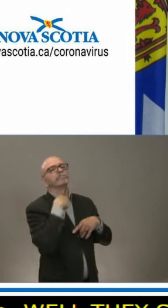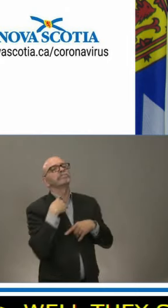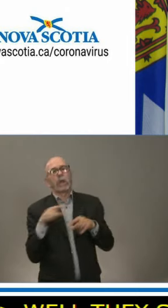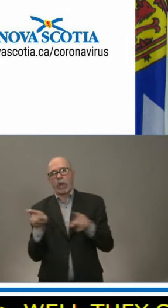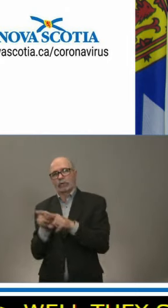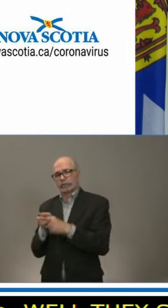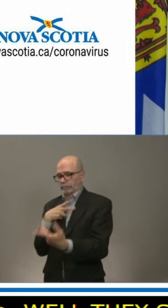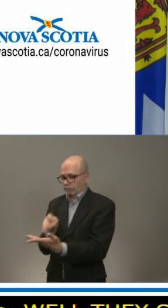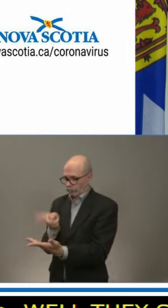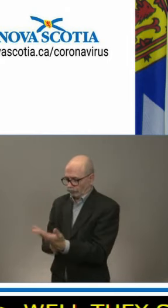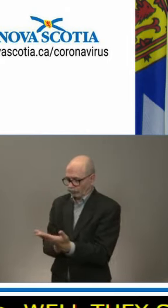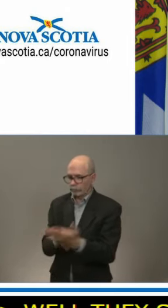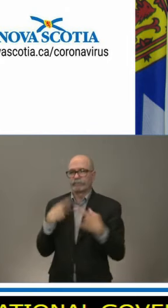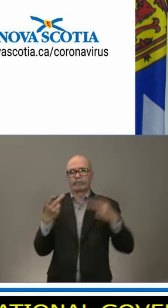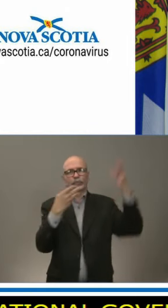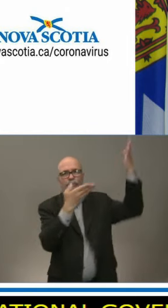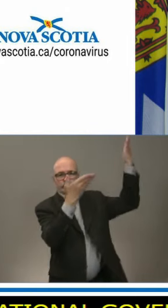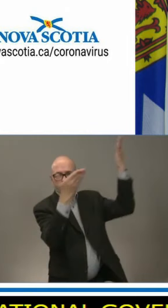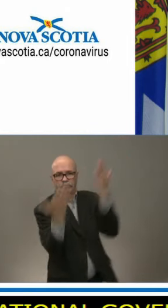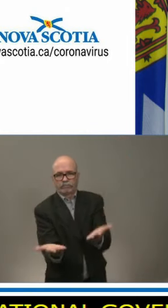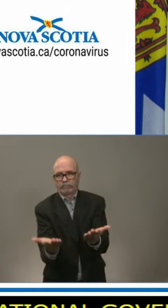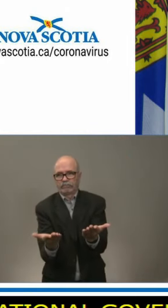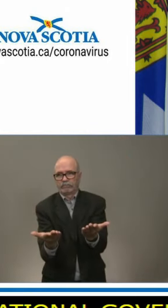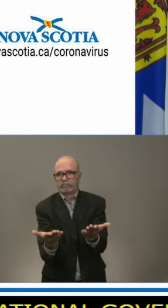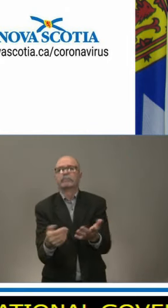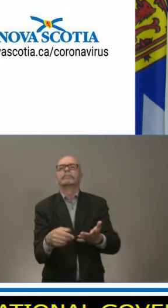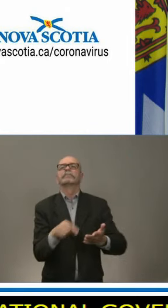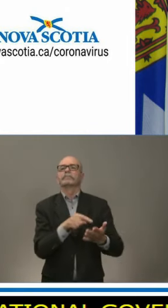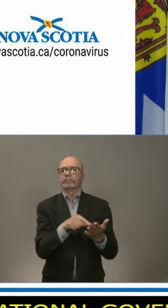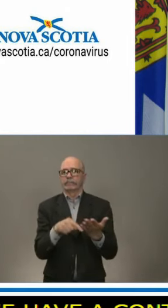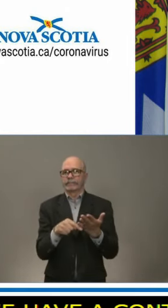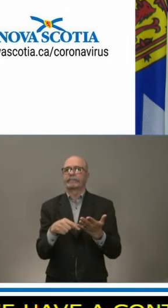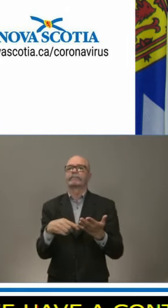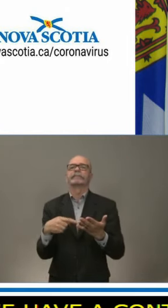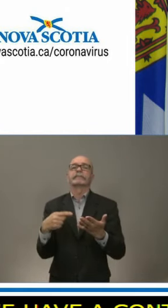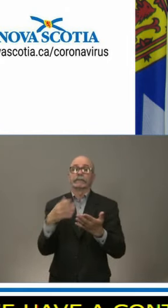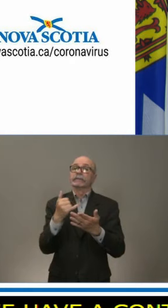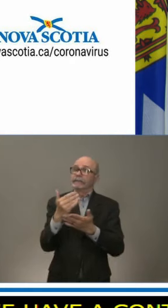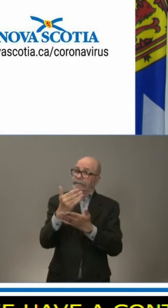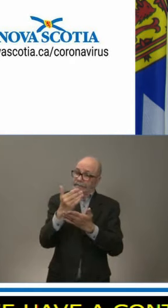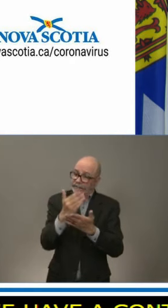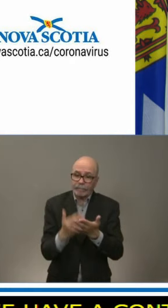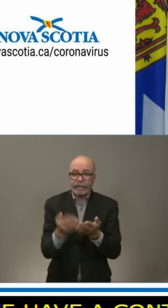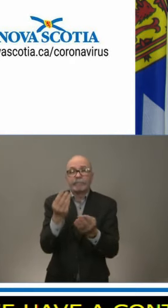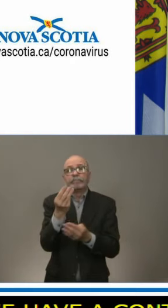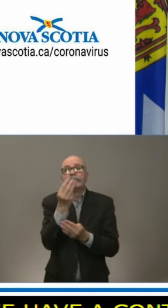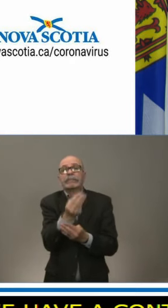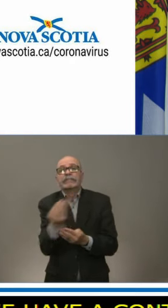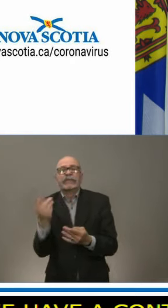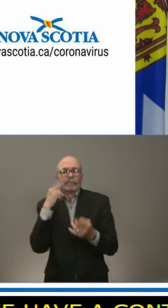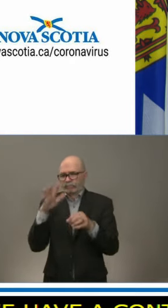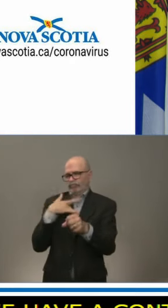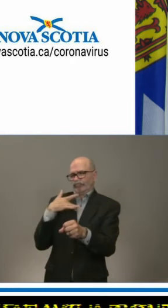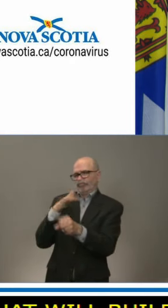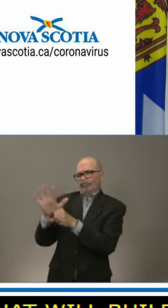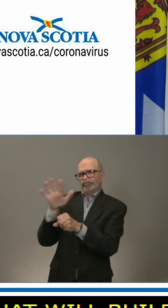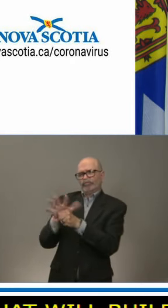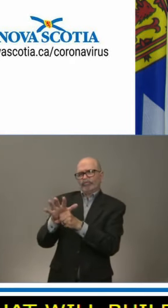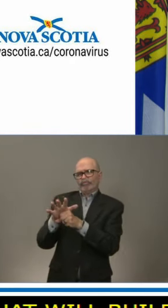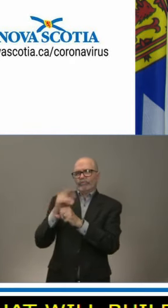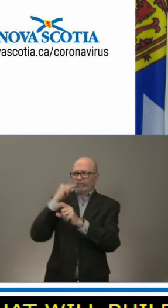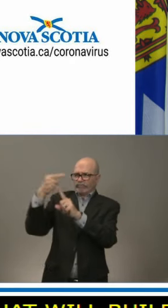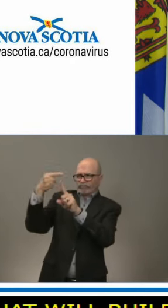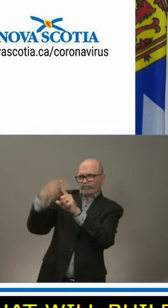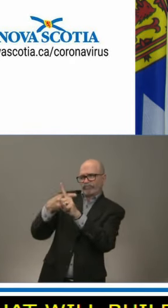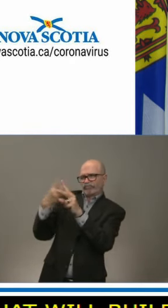will build on what we currently have, which the supply, as I said yesterday, takes us for about a month, and this will add on top of that with the ability